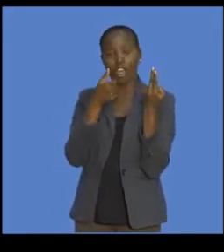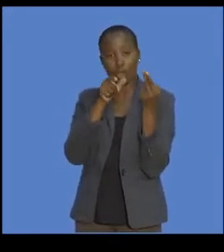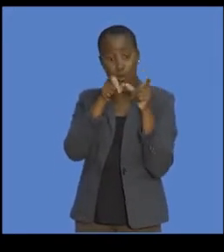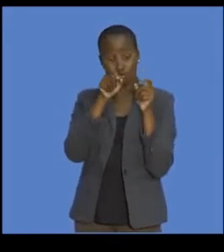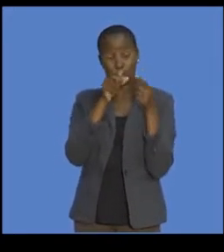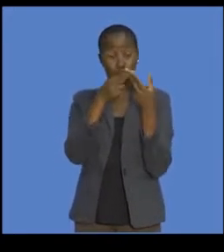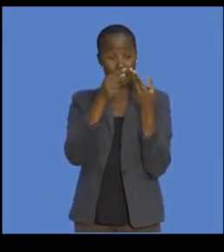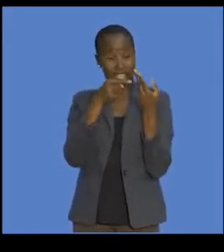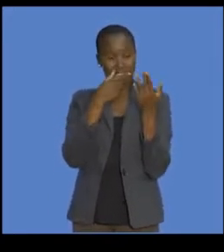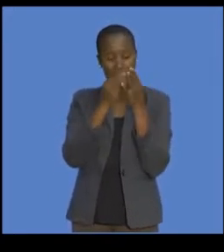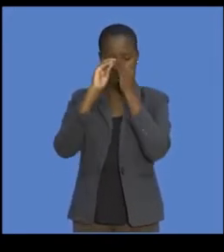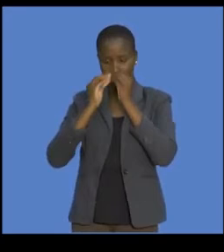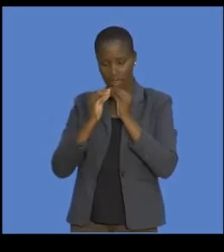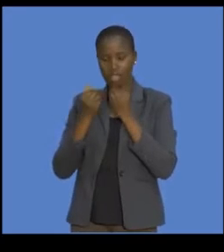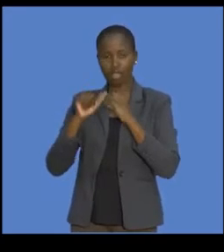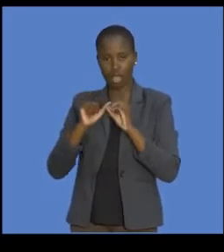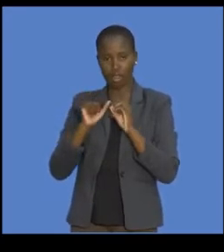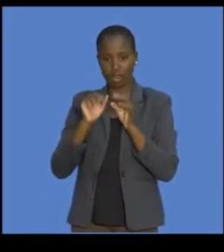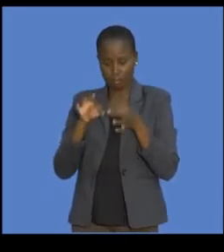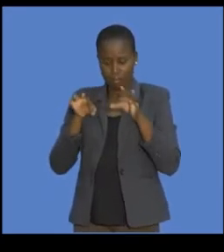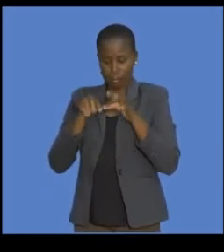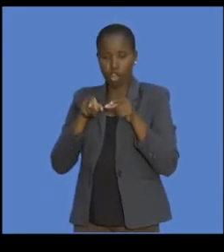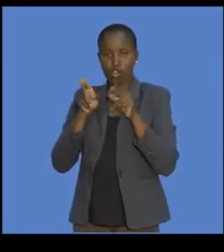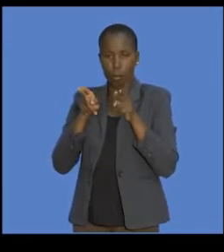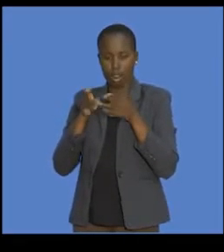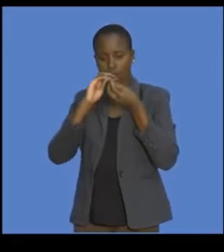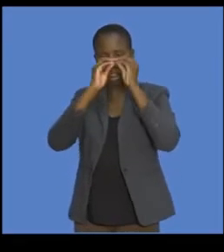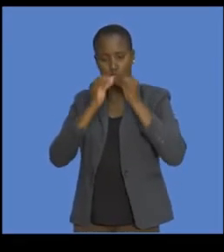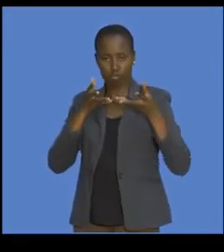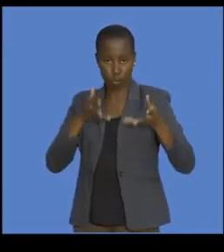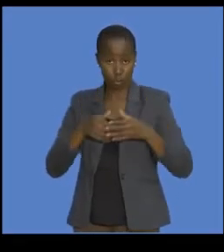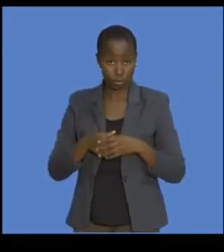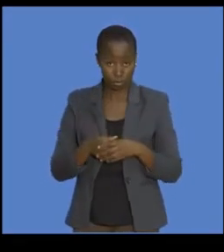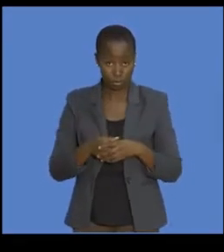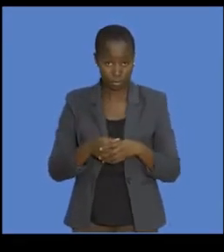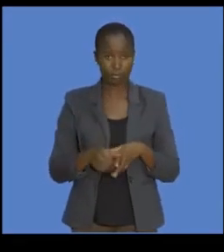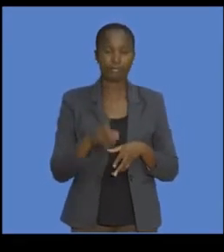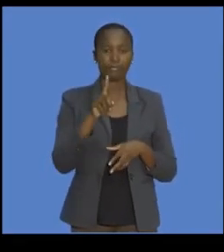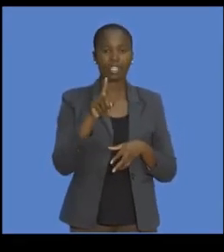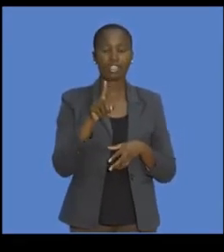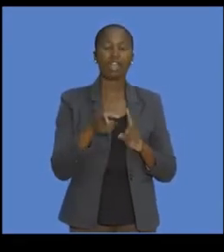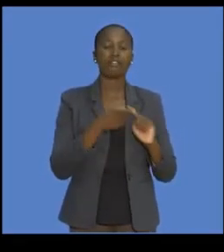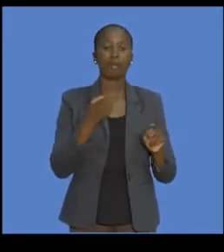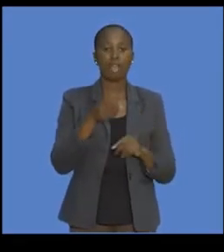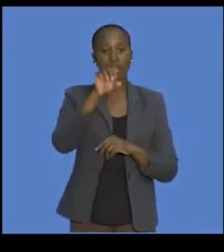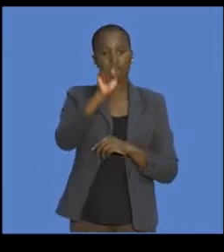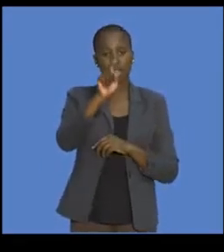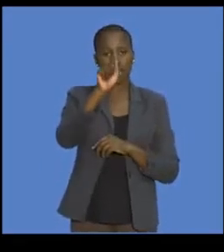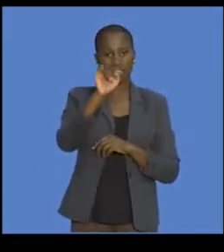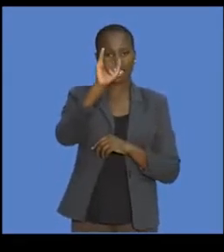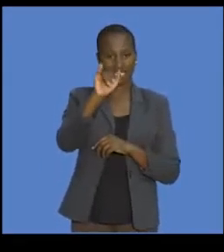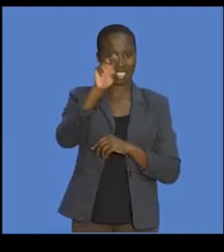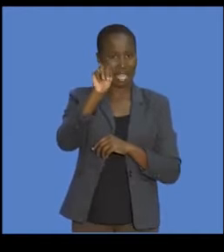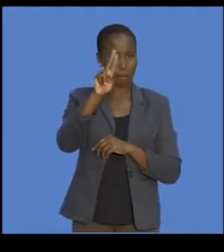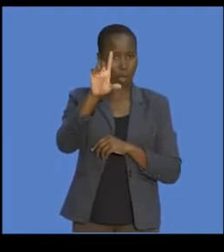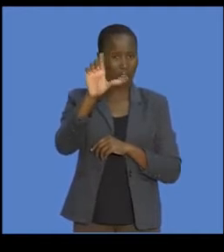normal. The effector is essentially counteracts the stimulus to nullify or to bring